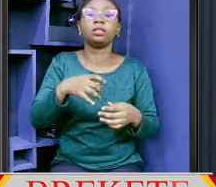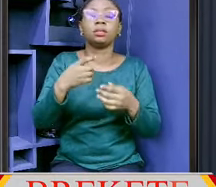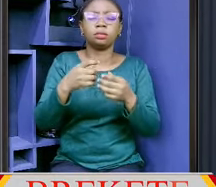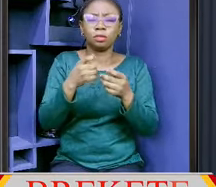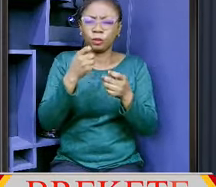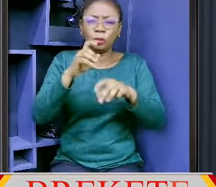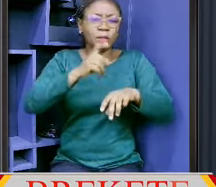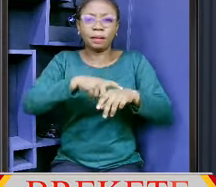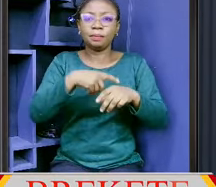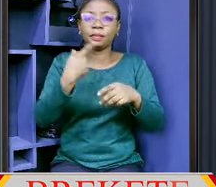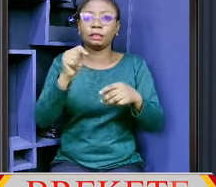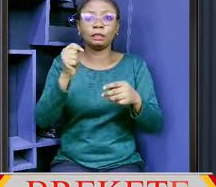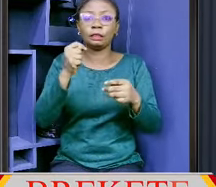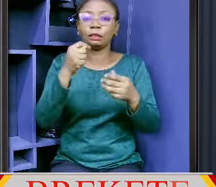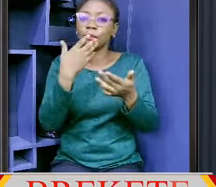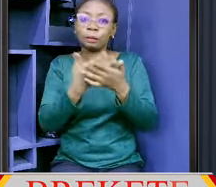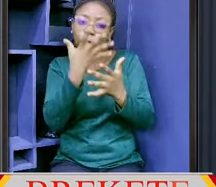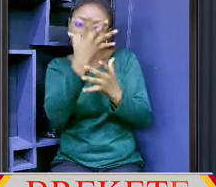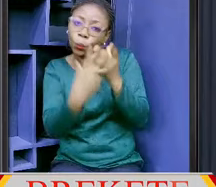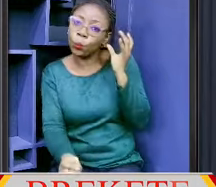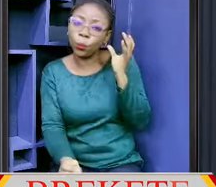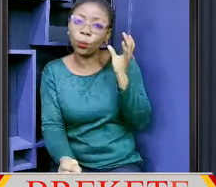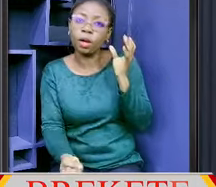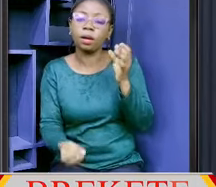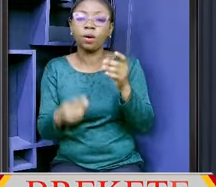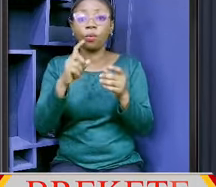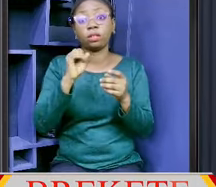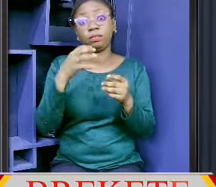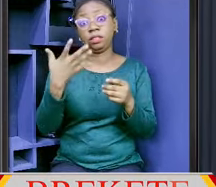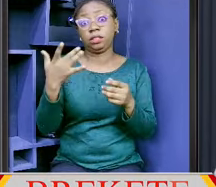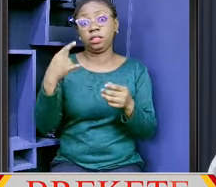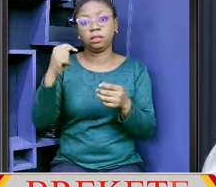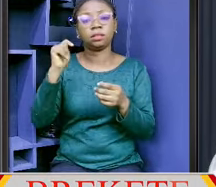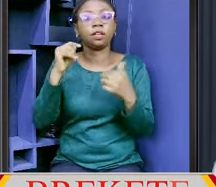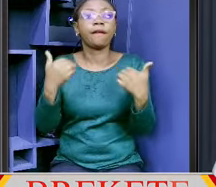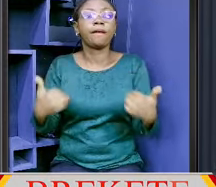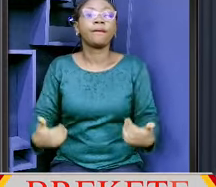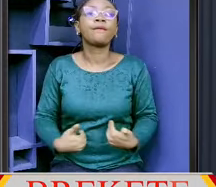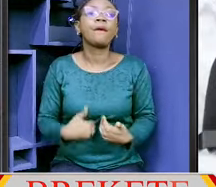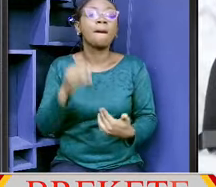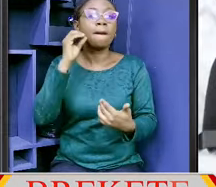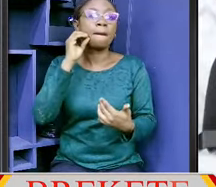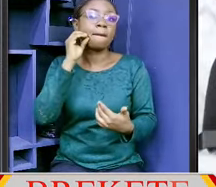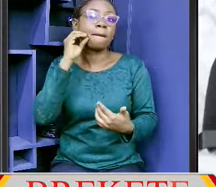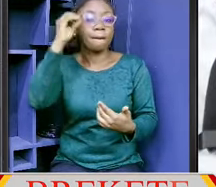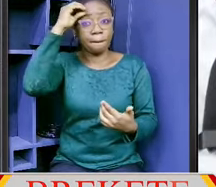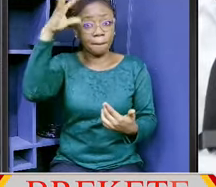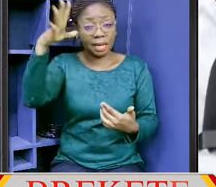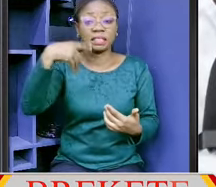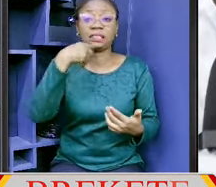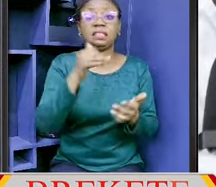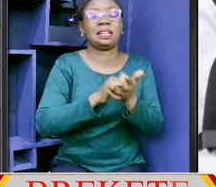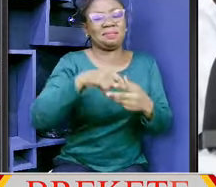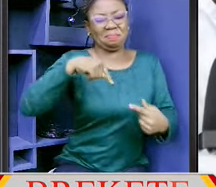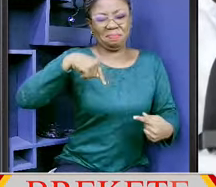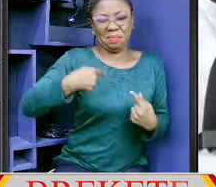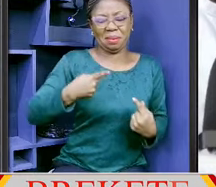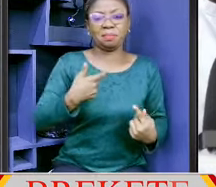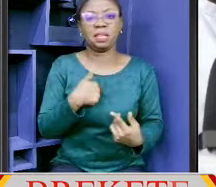disappear. And one of the things where the young man talk, we say, where they pay me, we say,